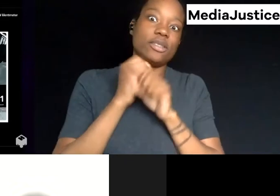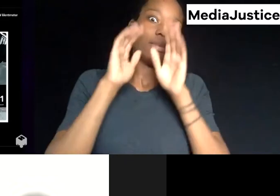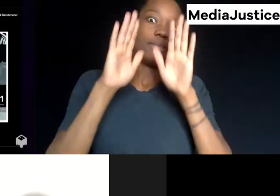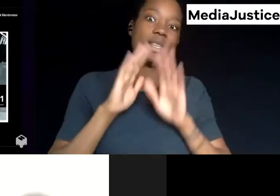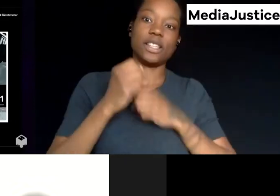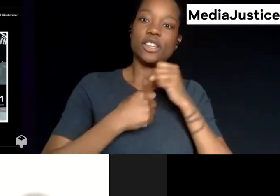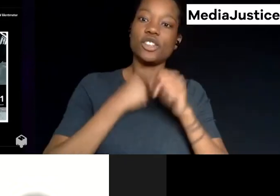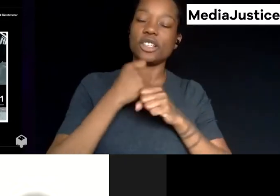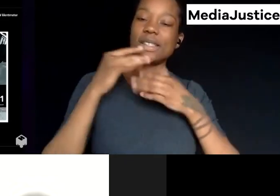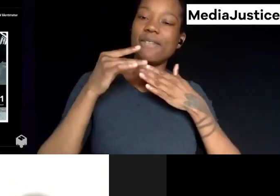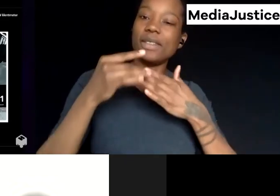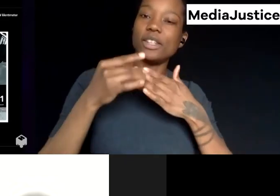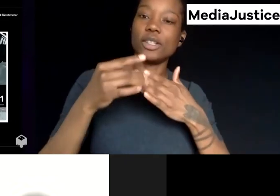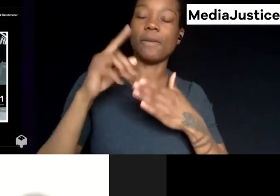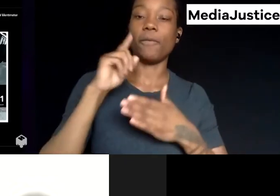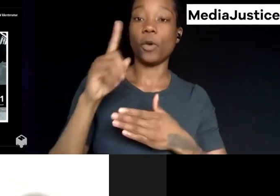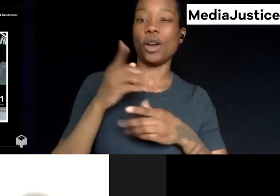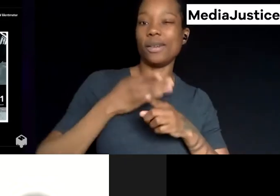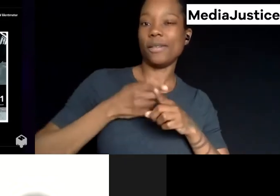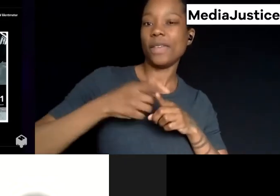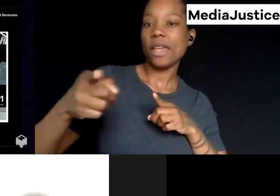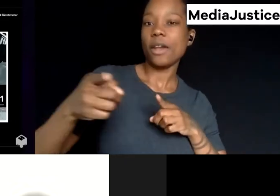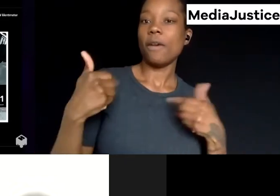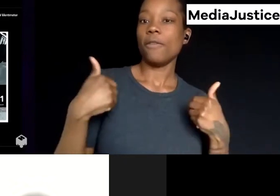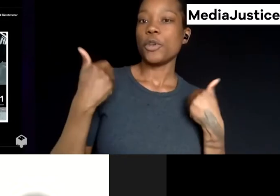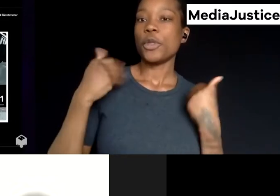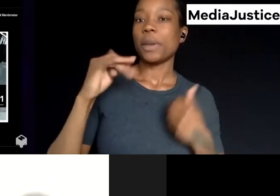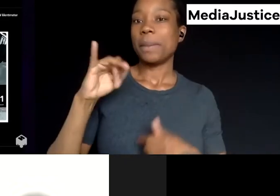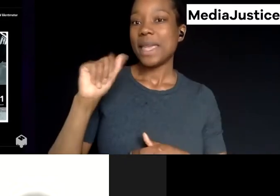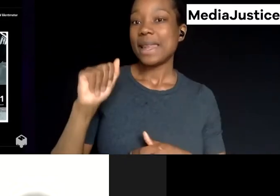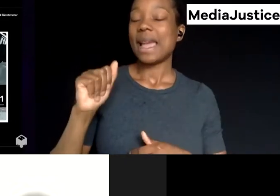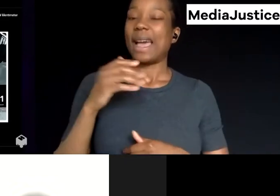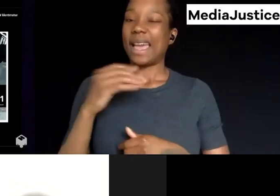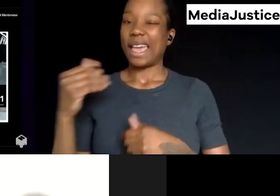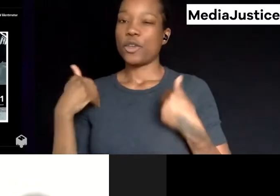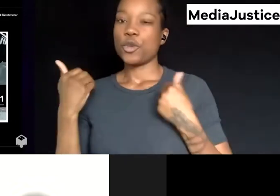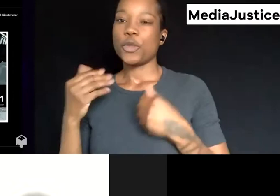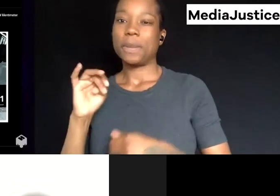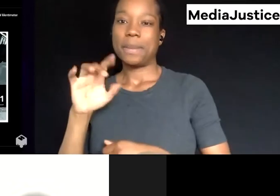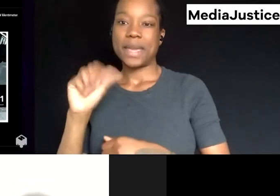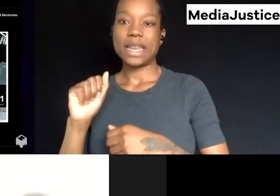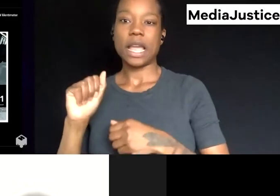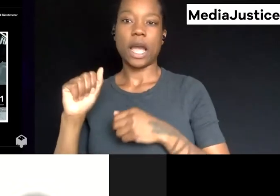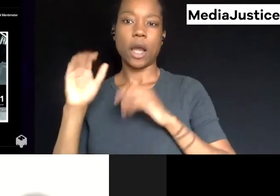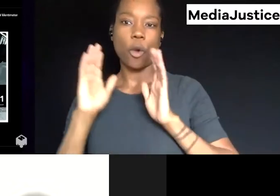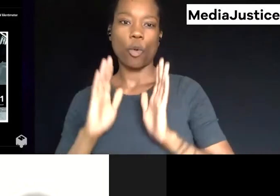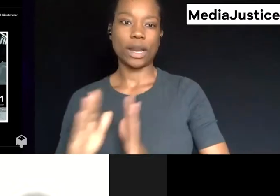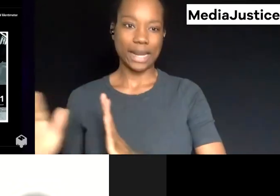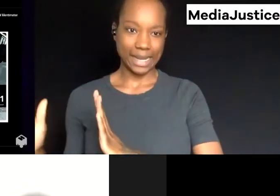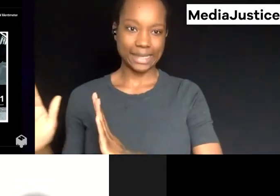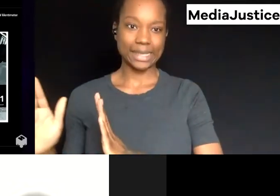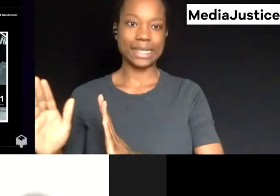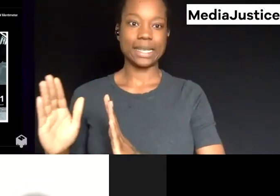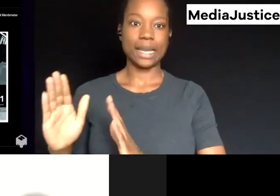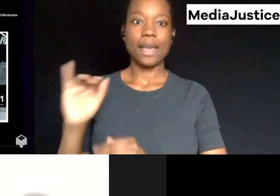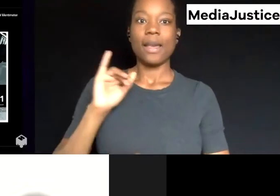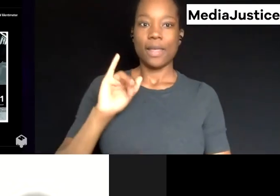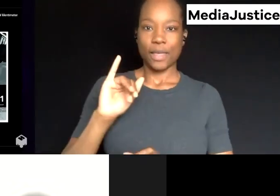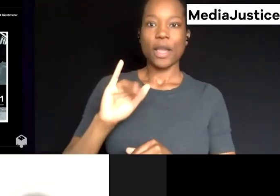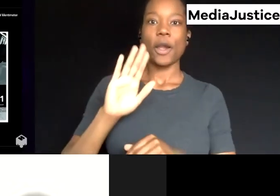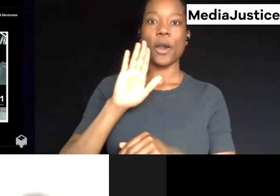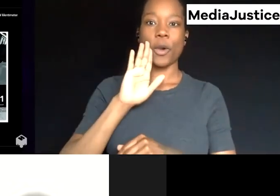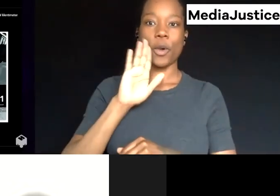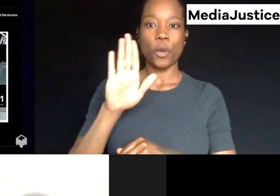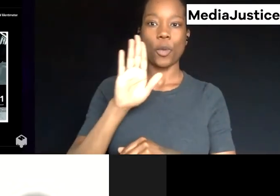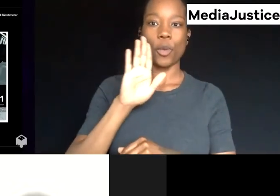media organizing. And their work, I know, will continue to live on, and so many of the youth and people that they've